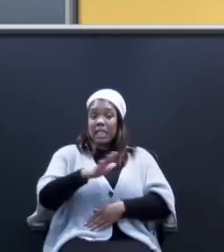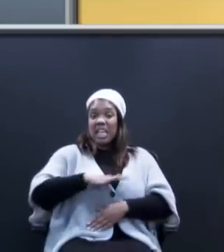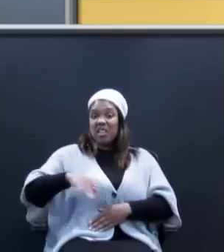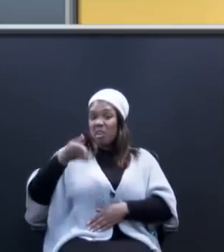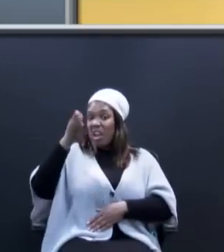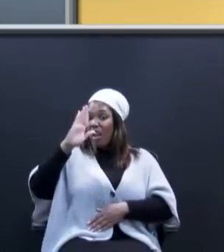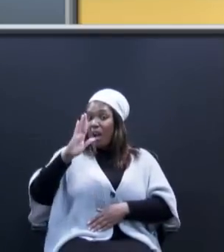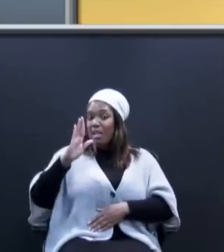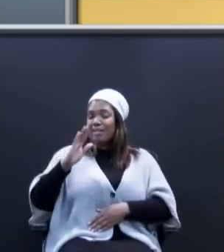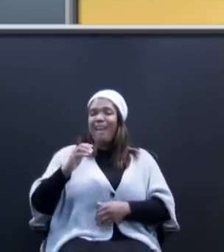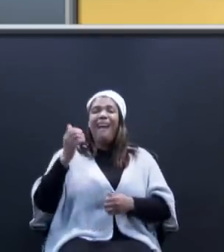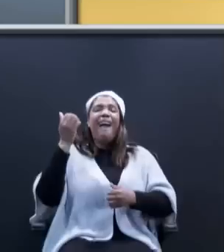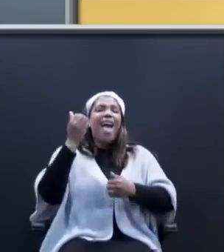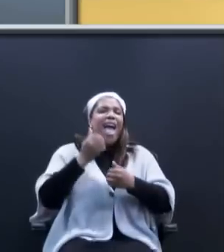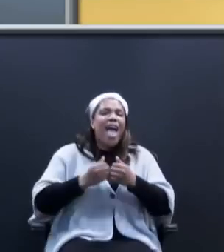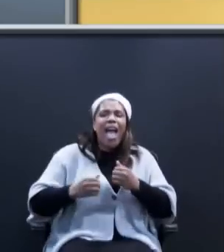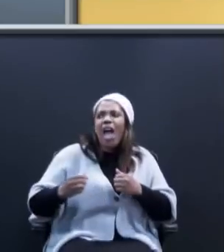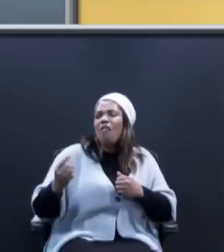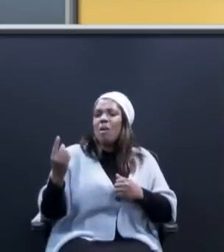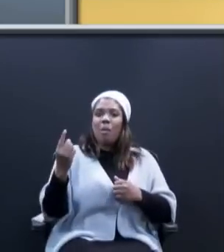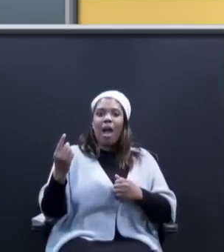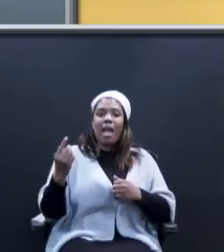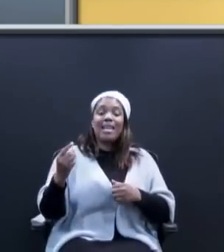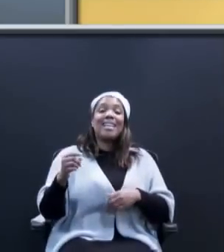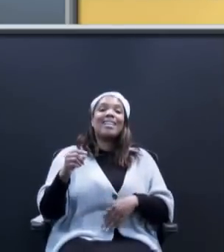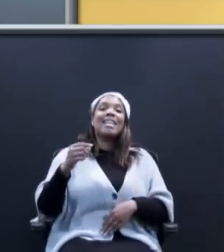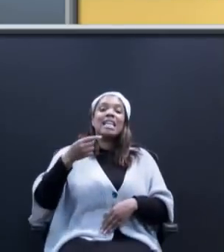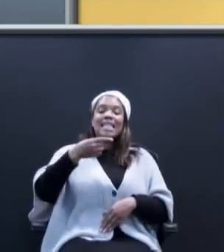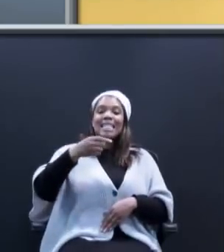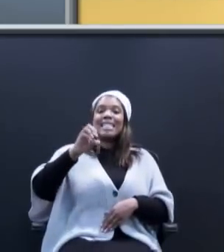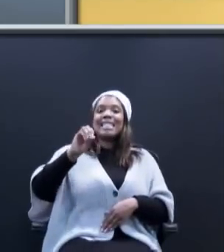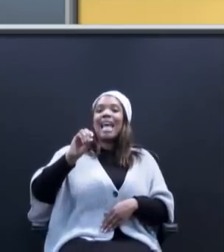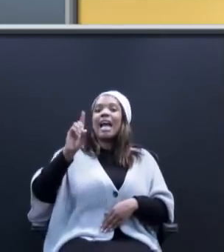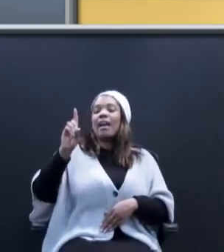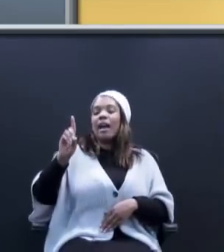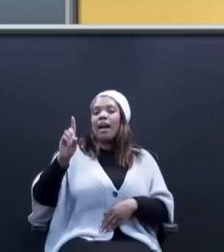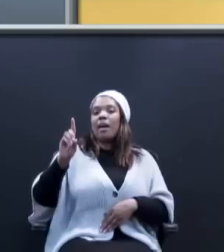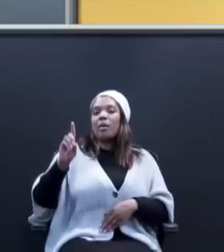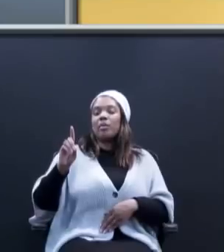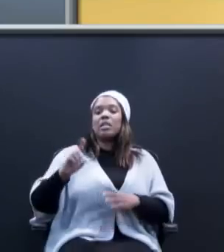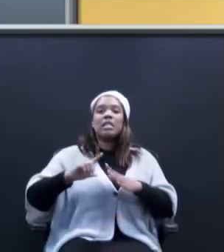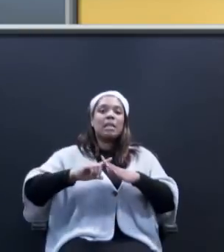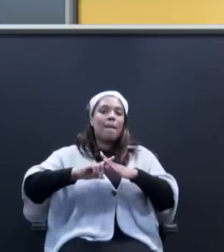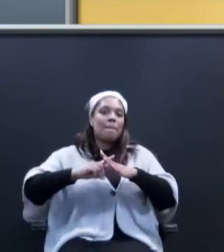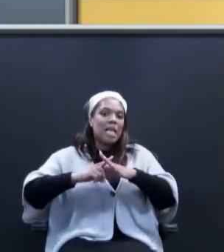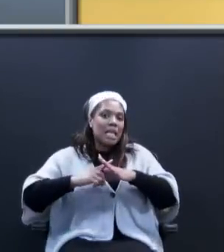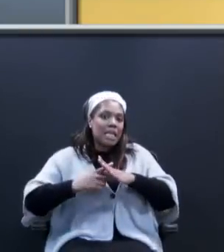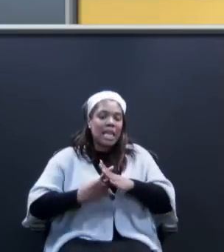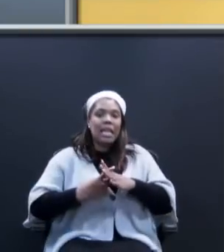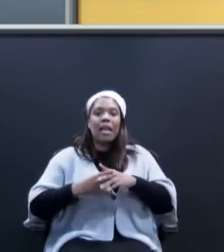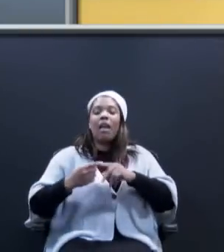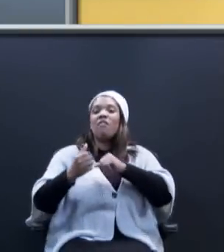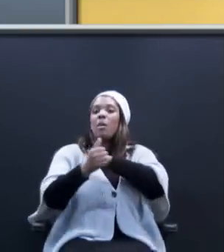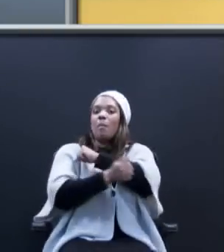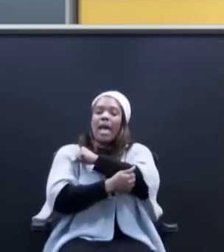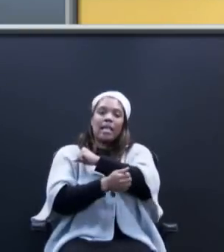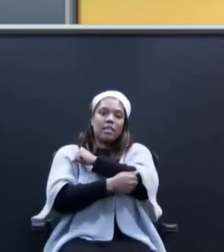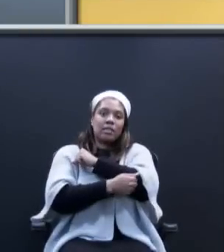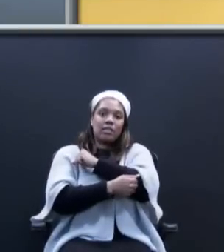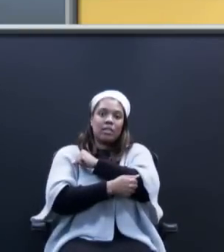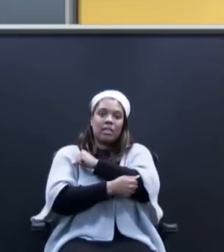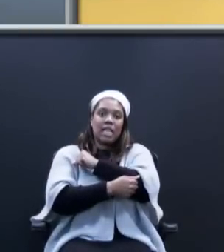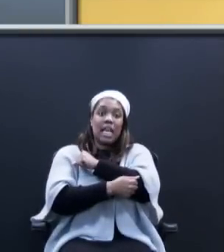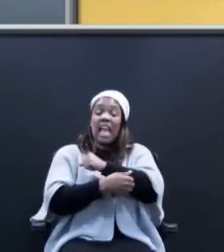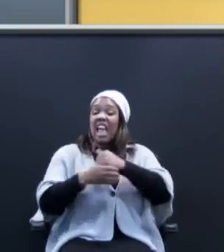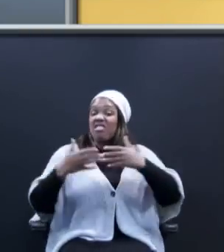Everybody is God, sisters and brothers. And this thing, the beginning of the Passover and the